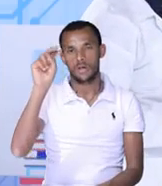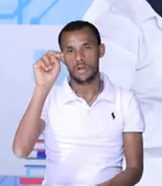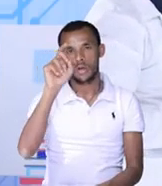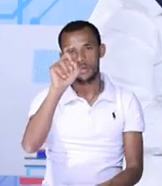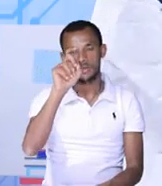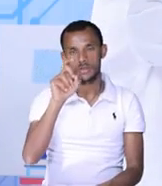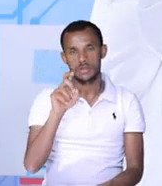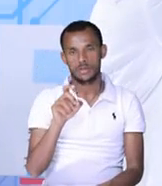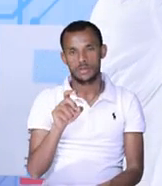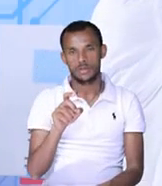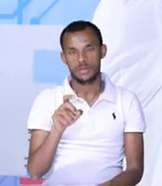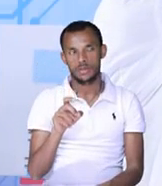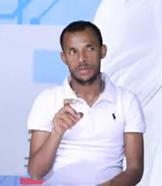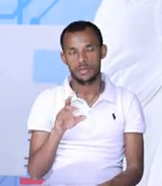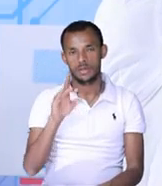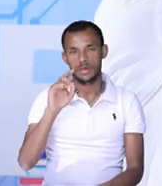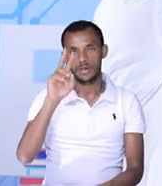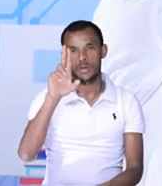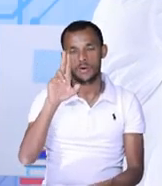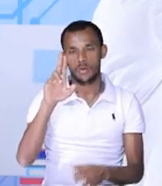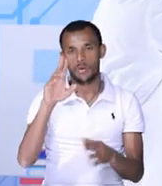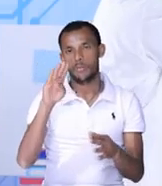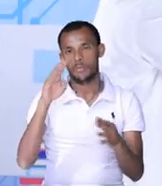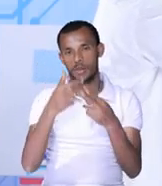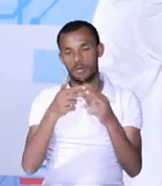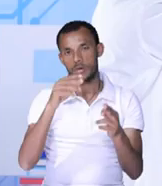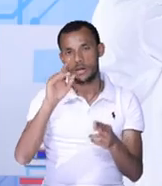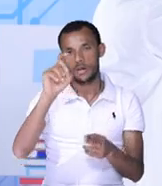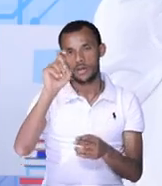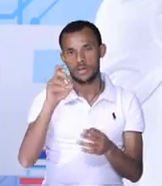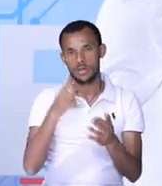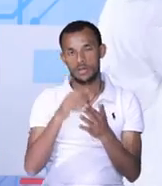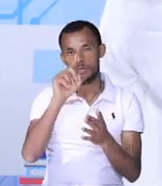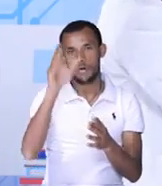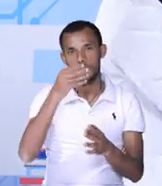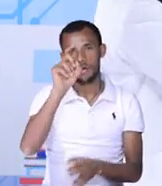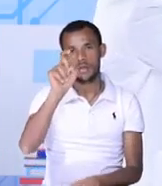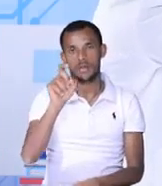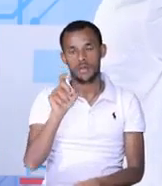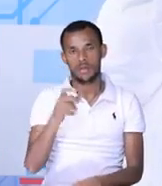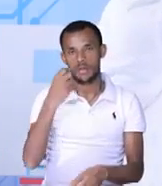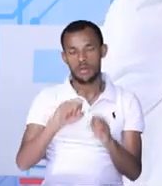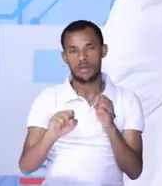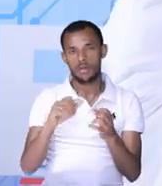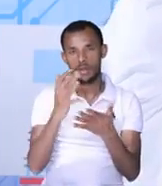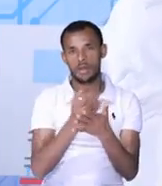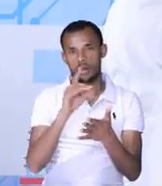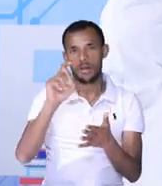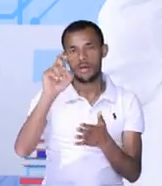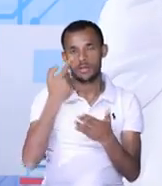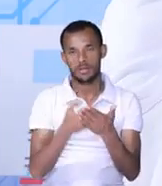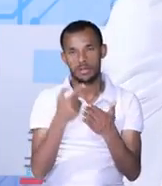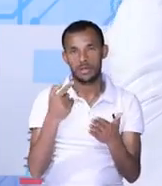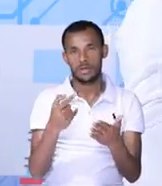x. So du by dx, the derivative of this one will be this 1 over x. So take dx